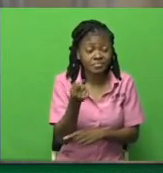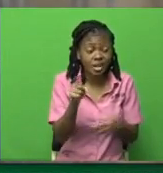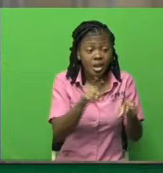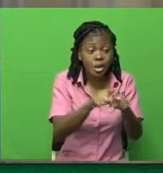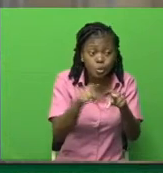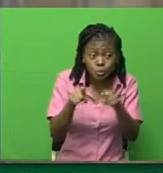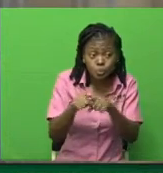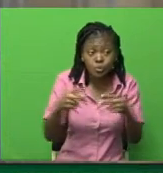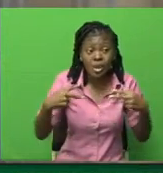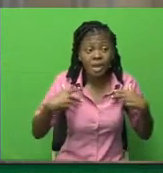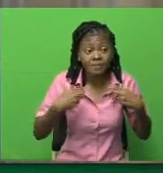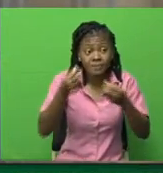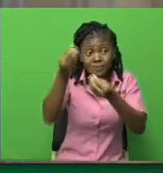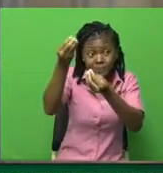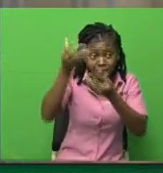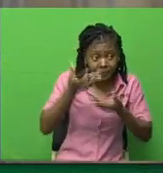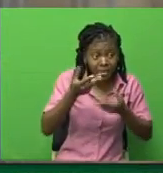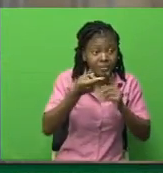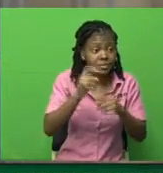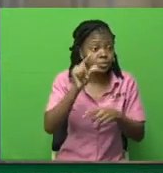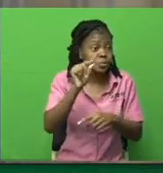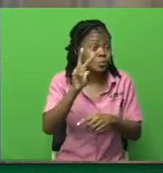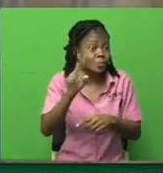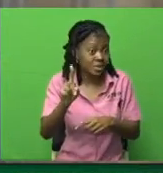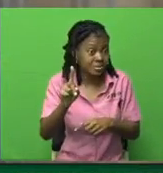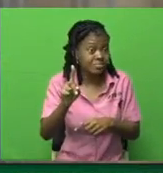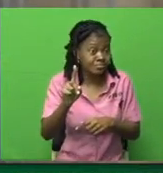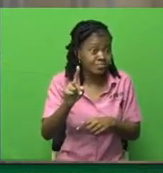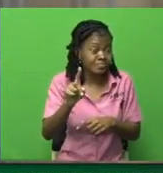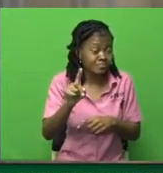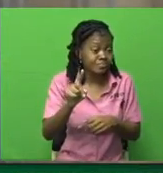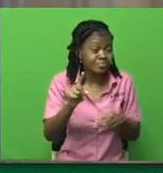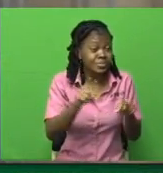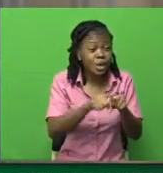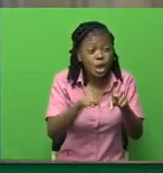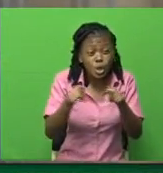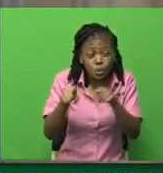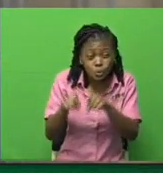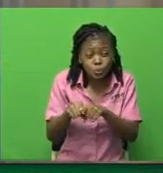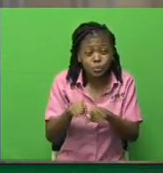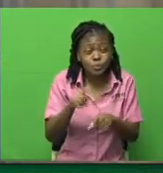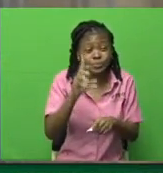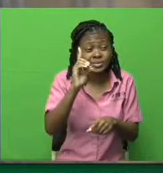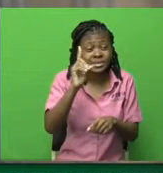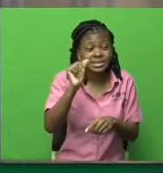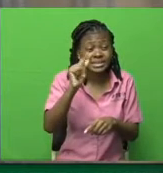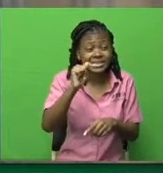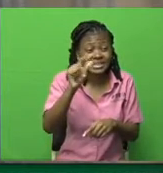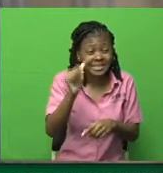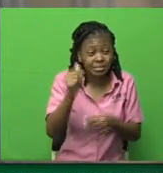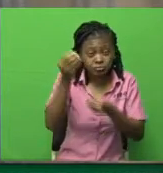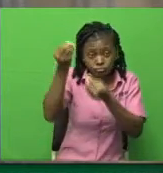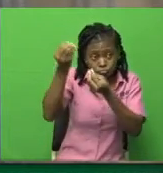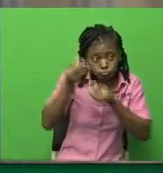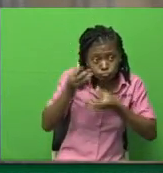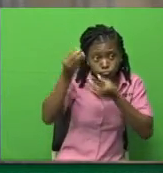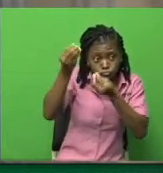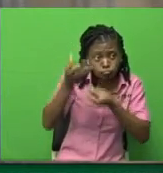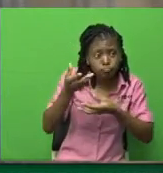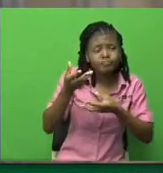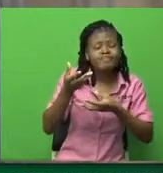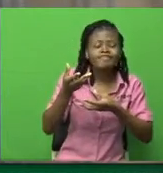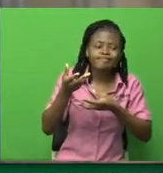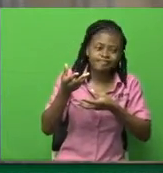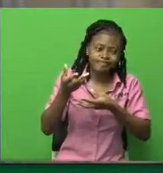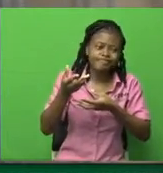2021. the date also shows the demise was wrong in claiming that GDP grew in